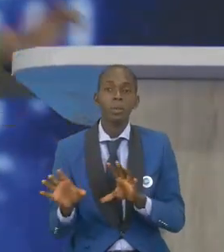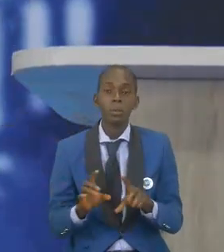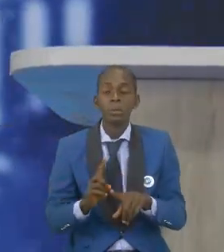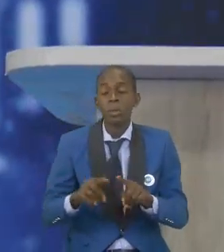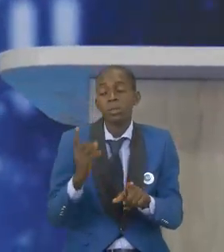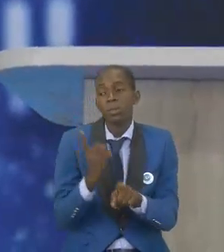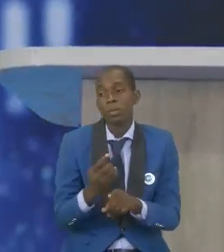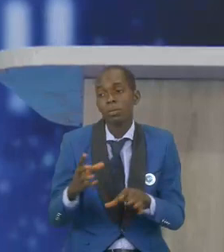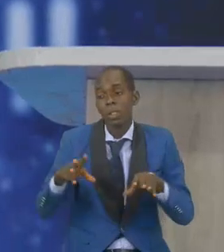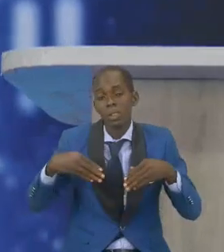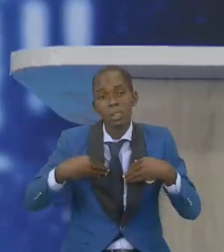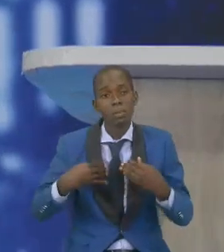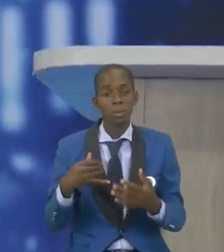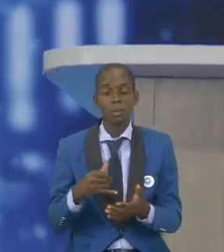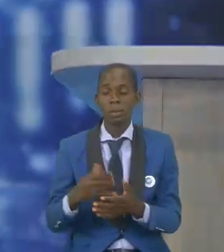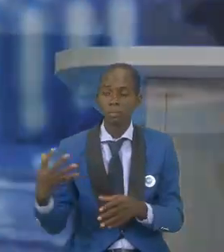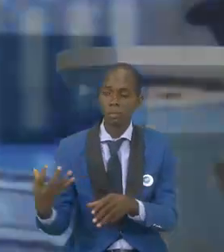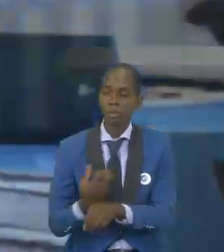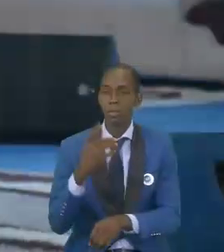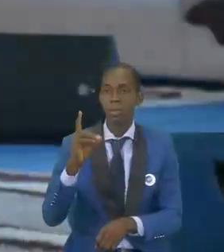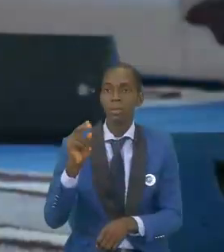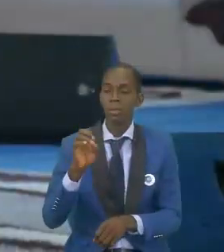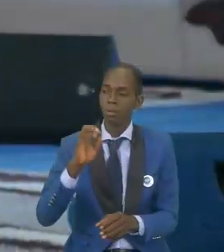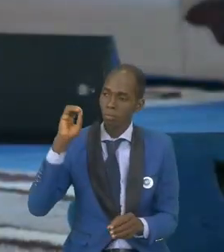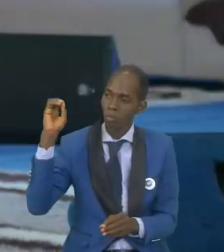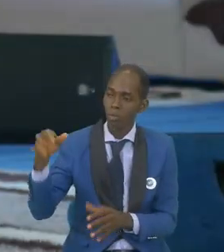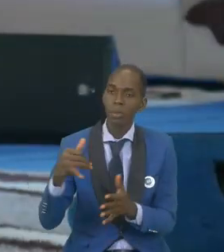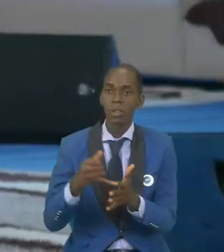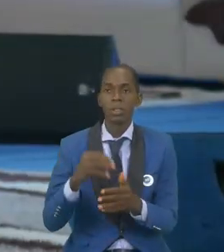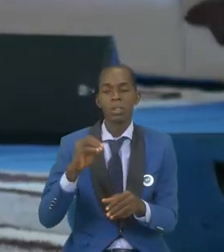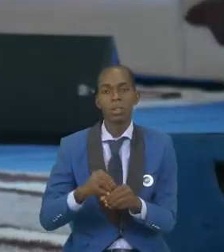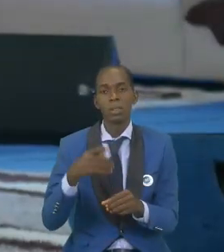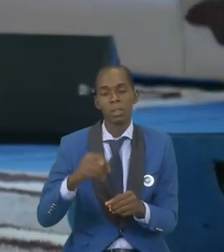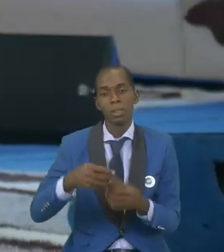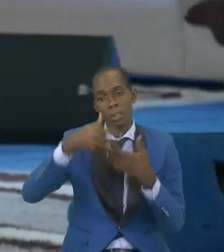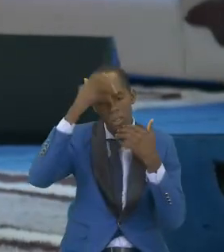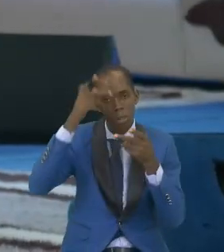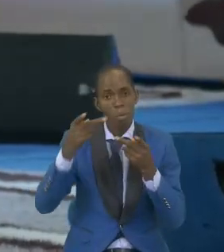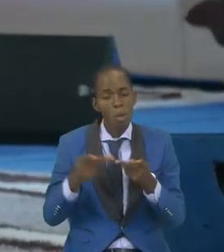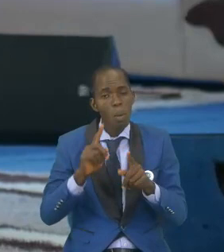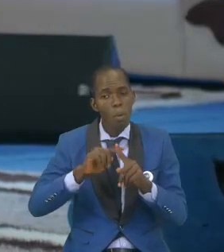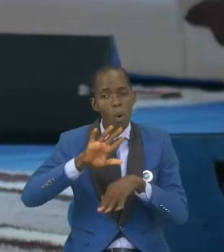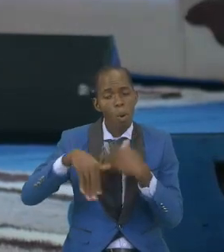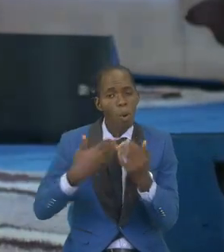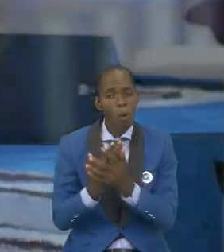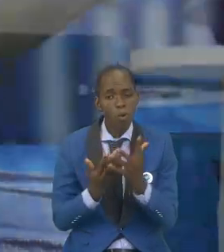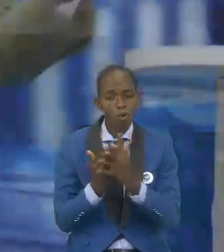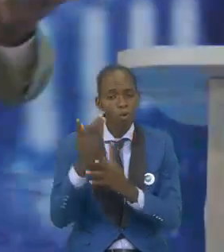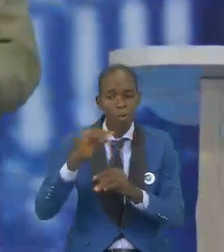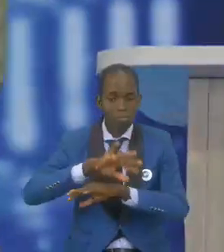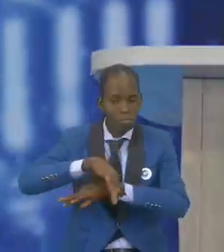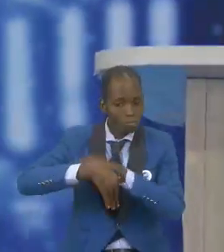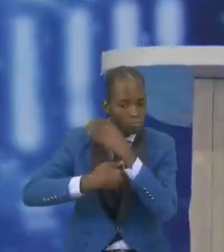lion's den. All through the night, he couldn't sleep. He took all the instruments of music away from him,